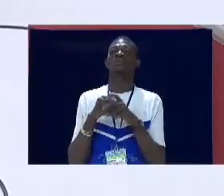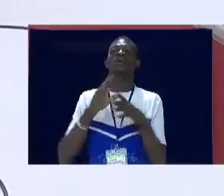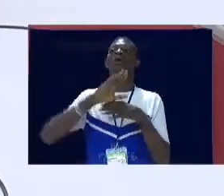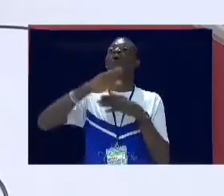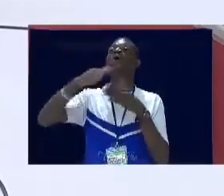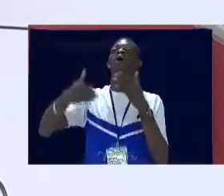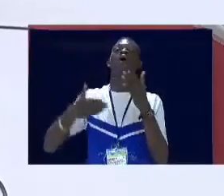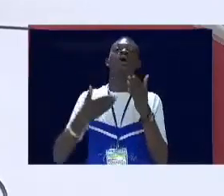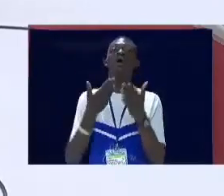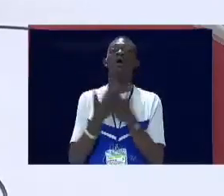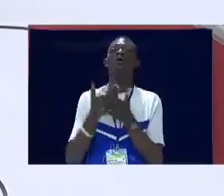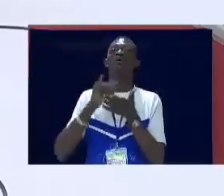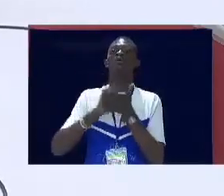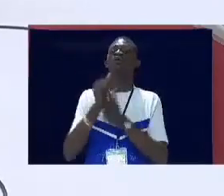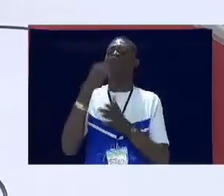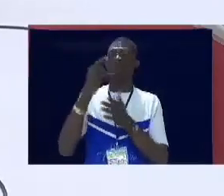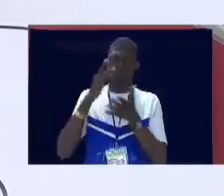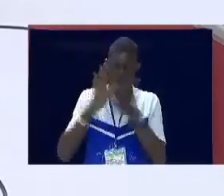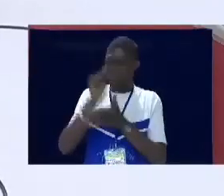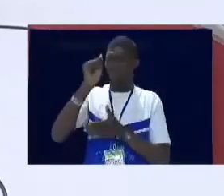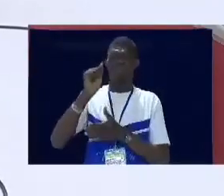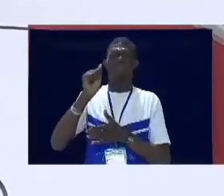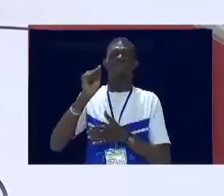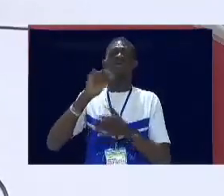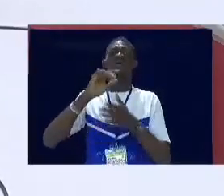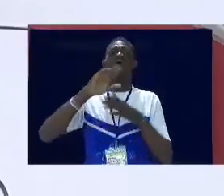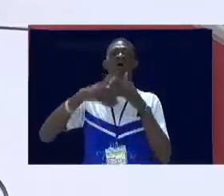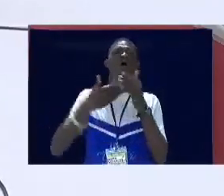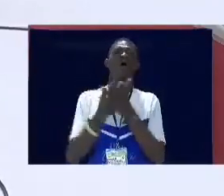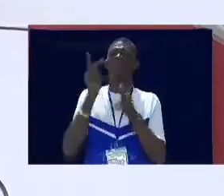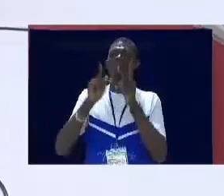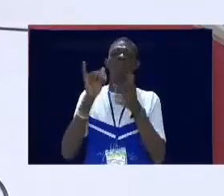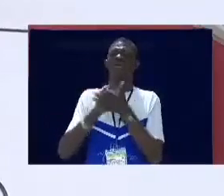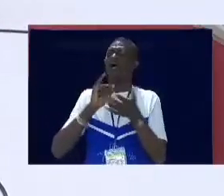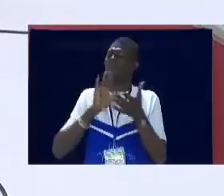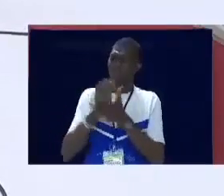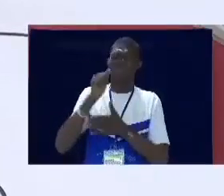all those who believe, gbogbo awọn ti wọn gbagbọ,